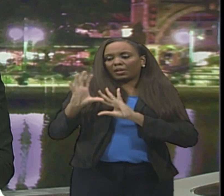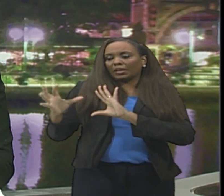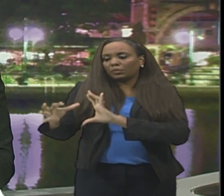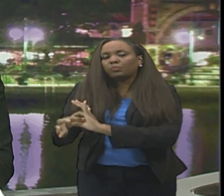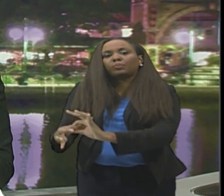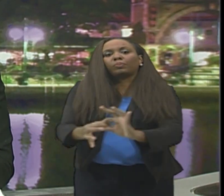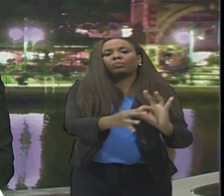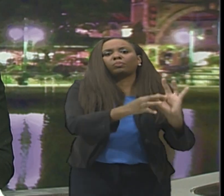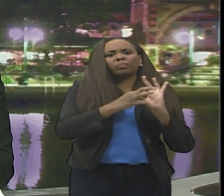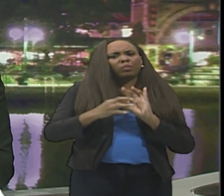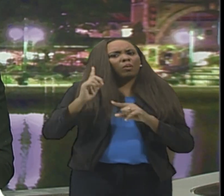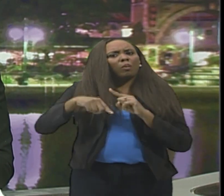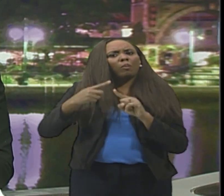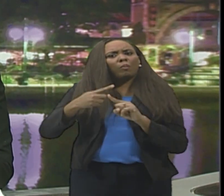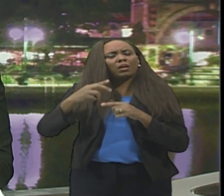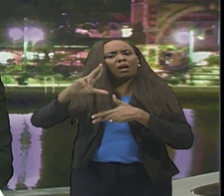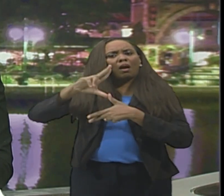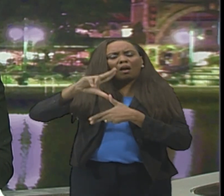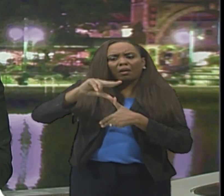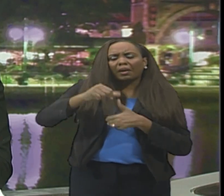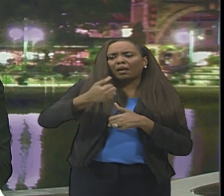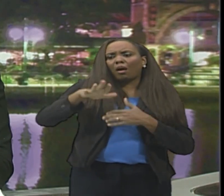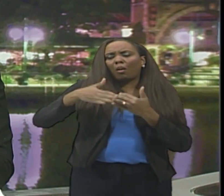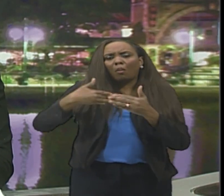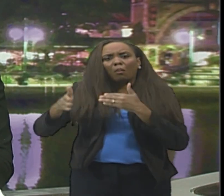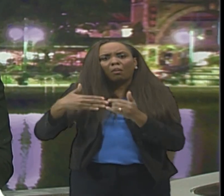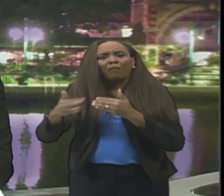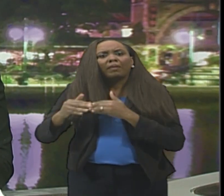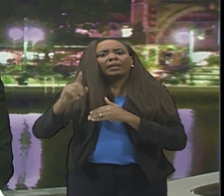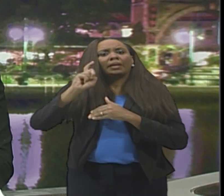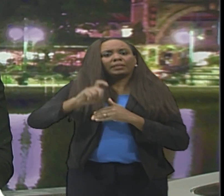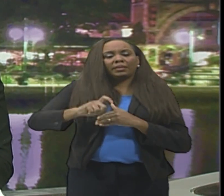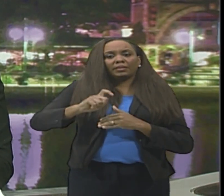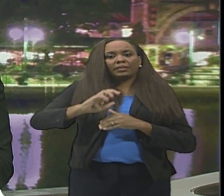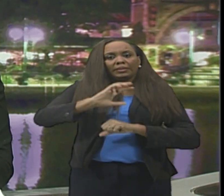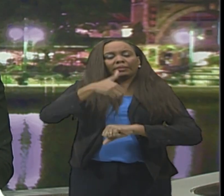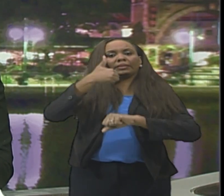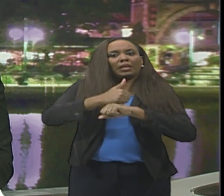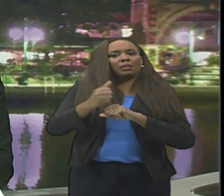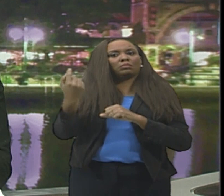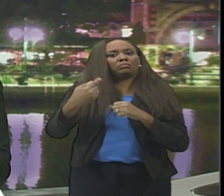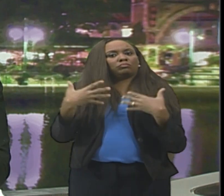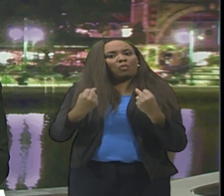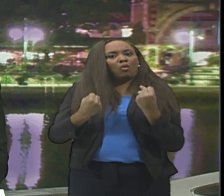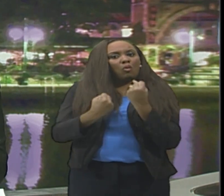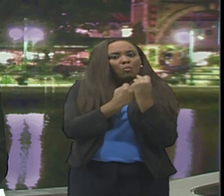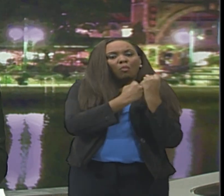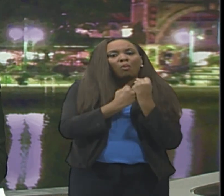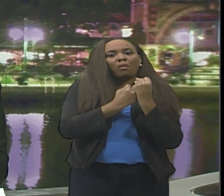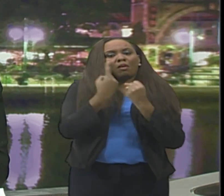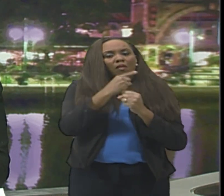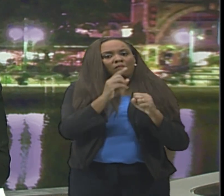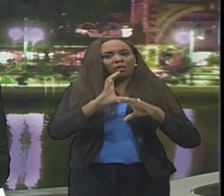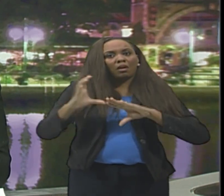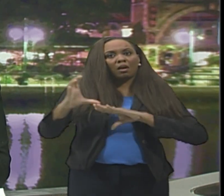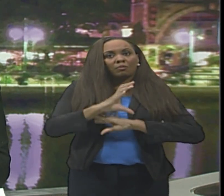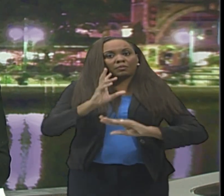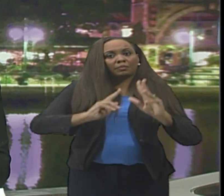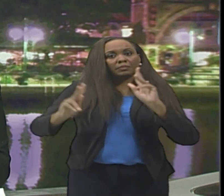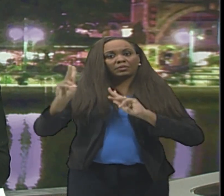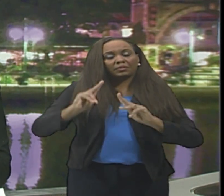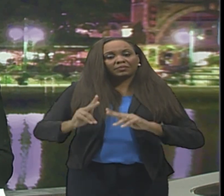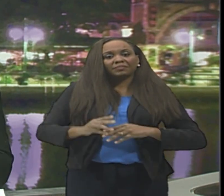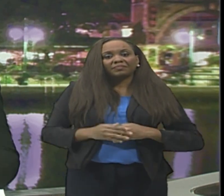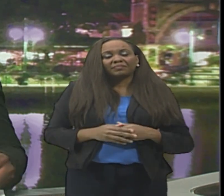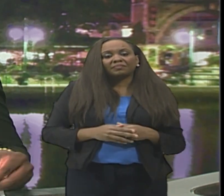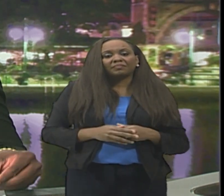strike, adding the new government has high on its agenda the development of resilience and support for the regional effort. In